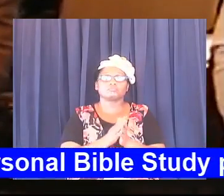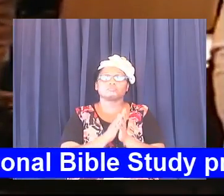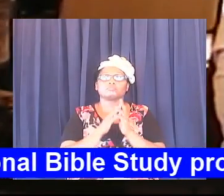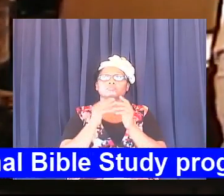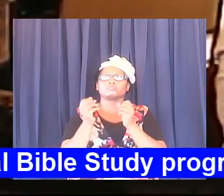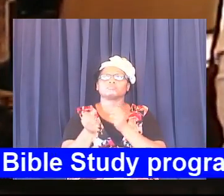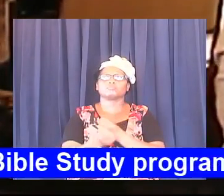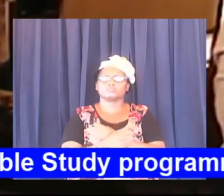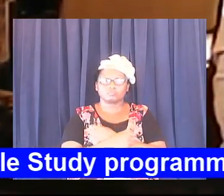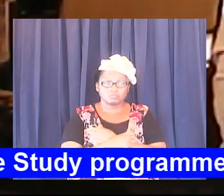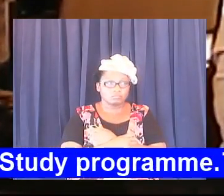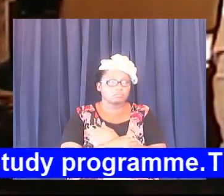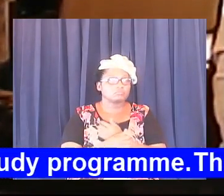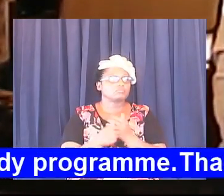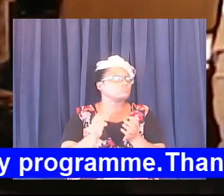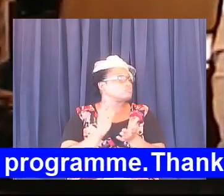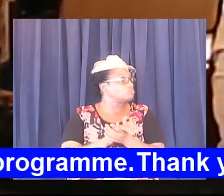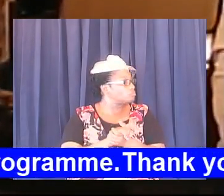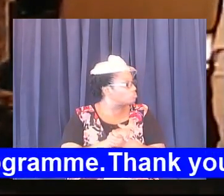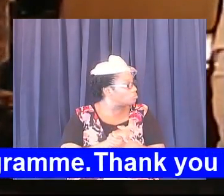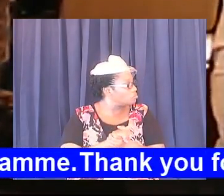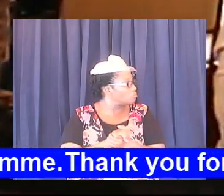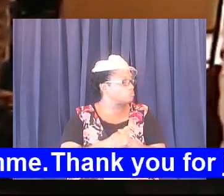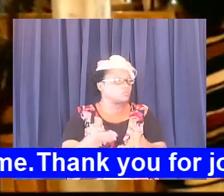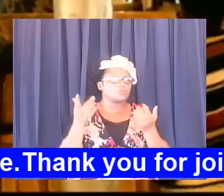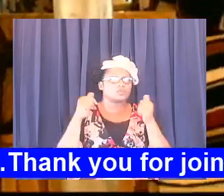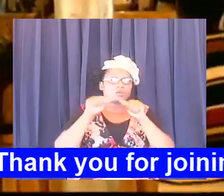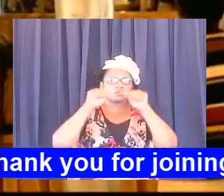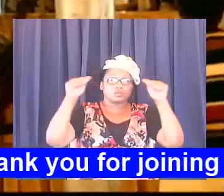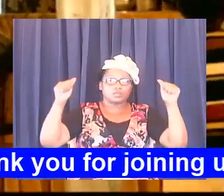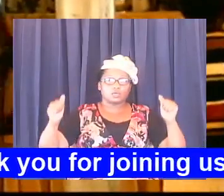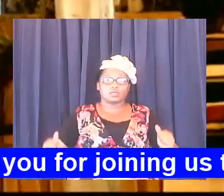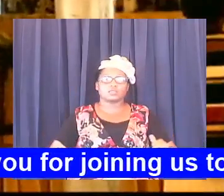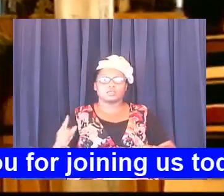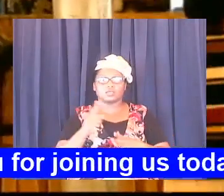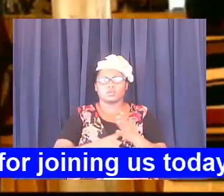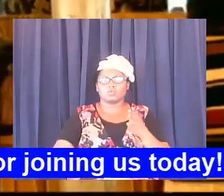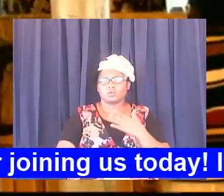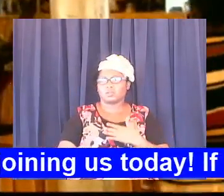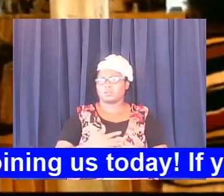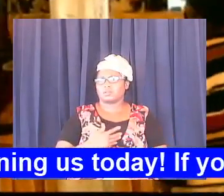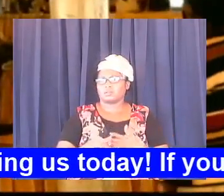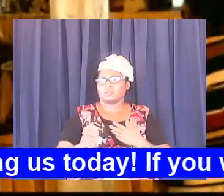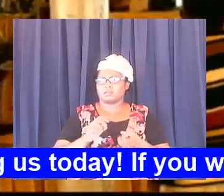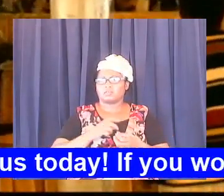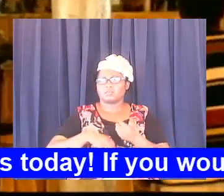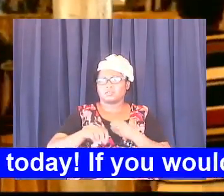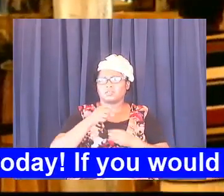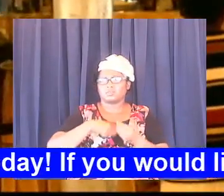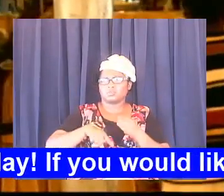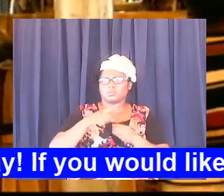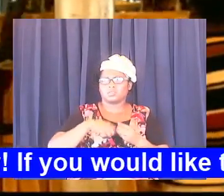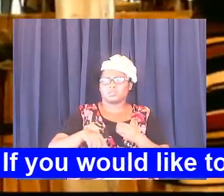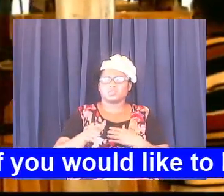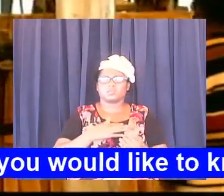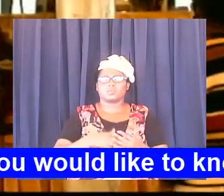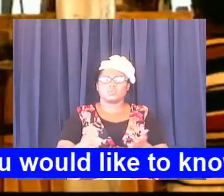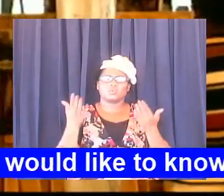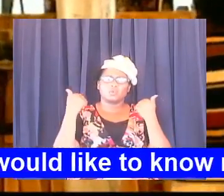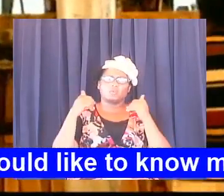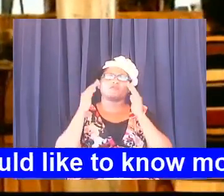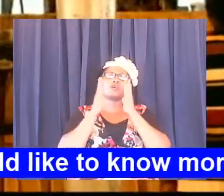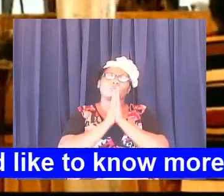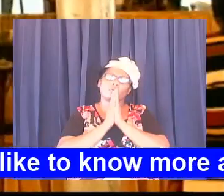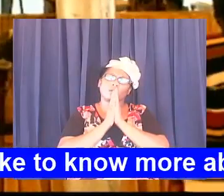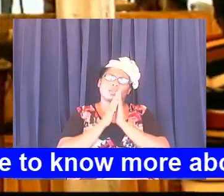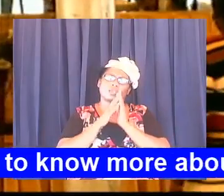come to the altar today, whatever your situation, though you come for prayer, right? We want you